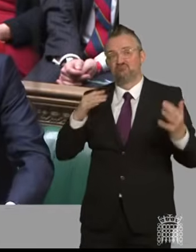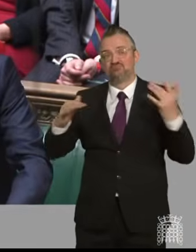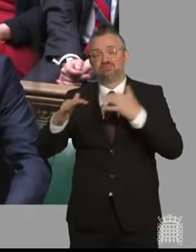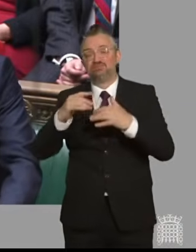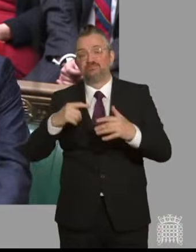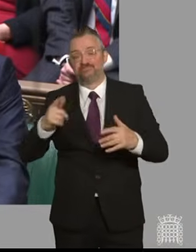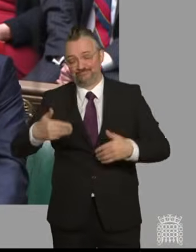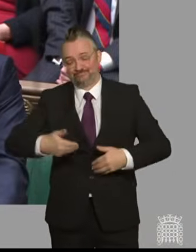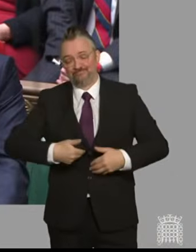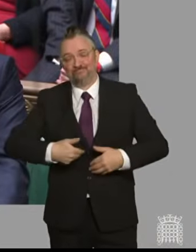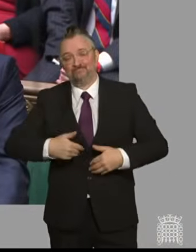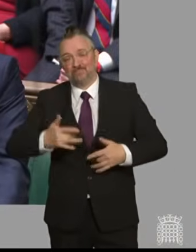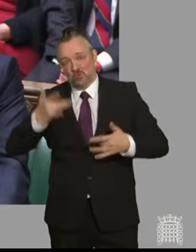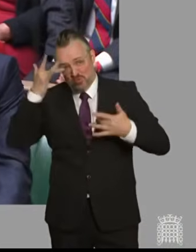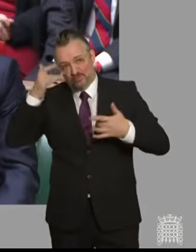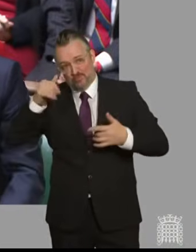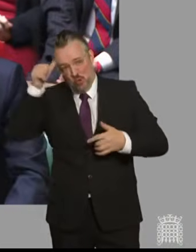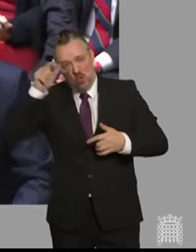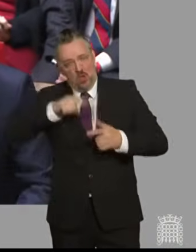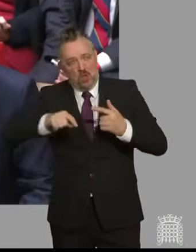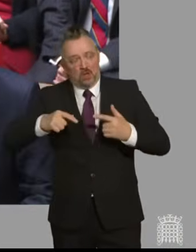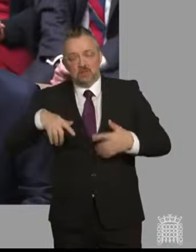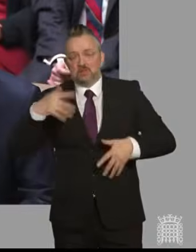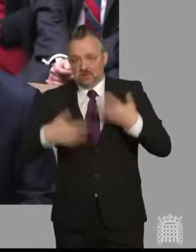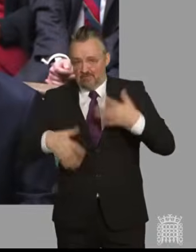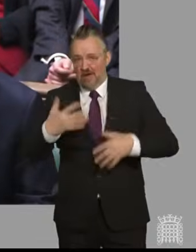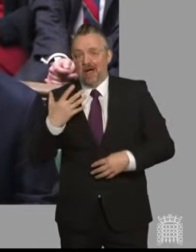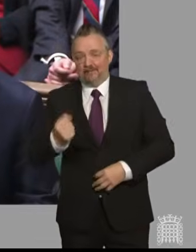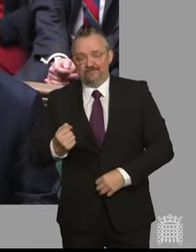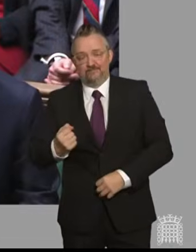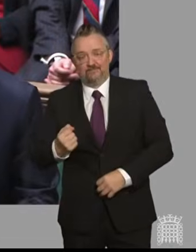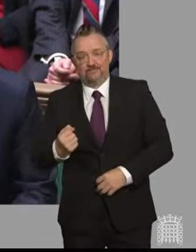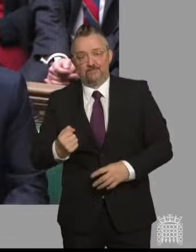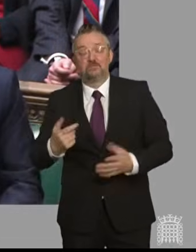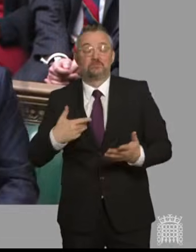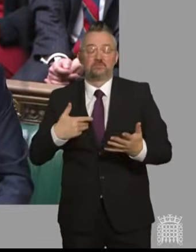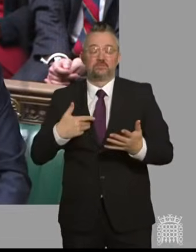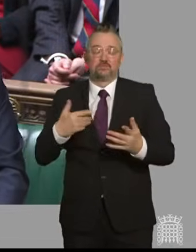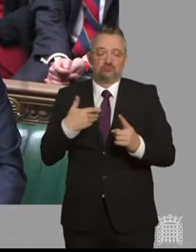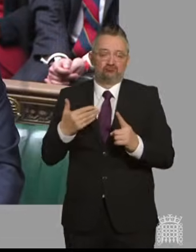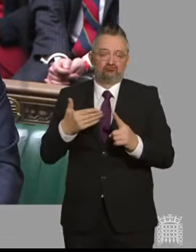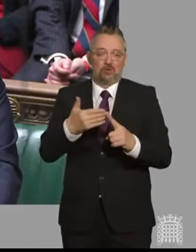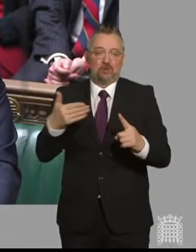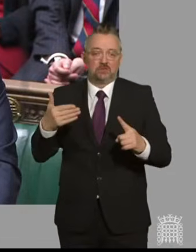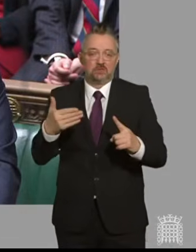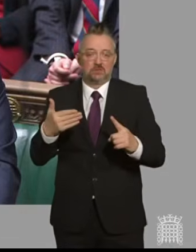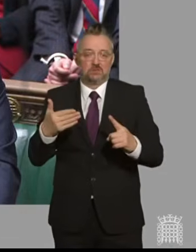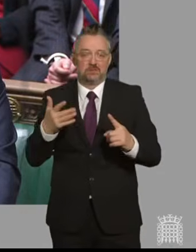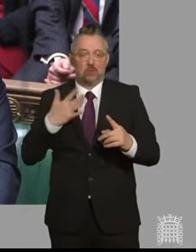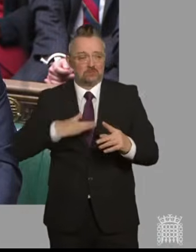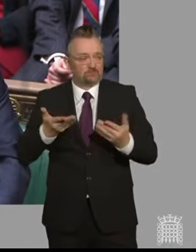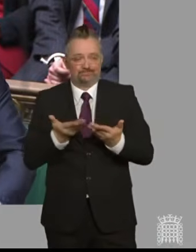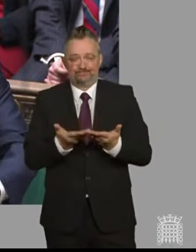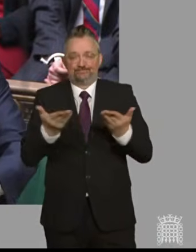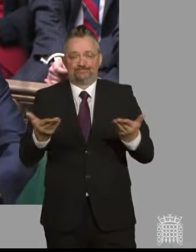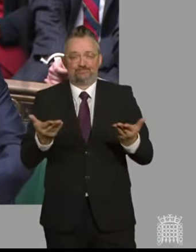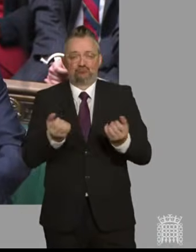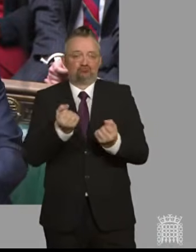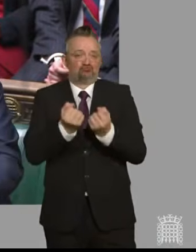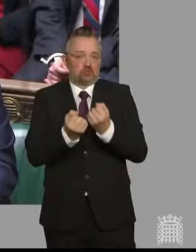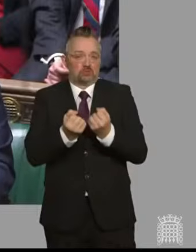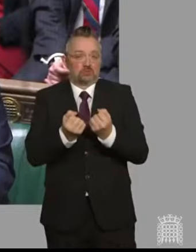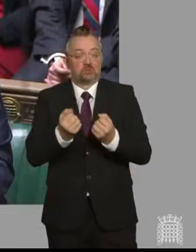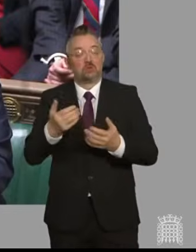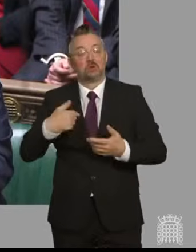We've consistently acknowledged that justice should be delivered. I gave evidence to the public inquiry last year. The government